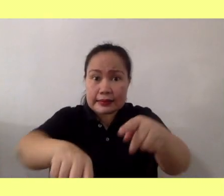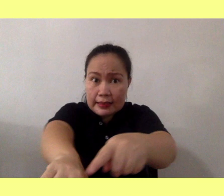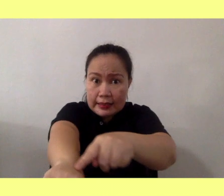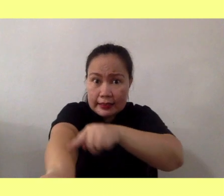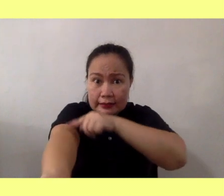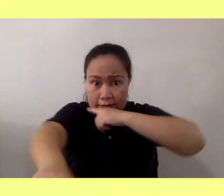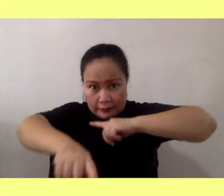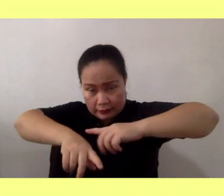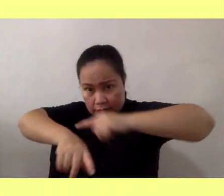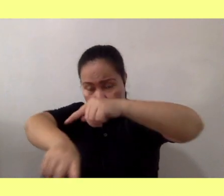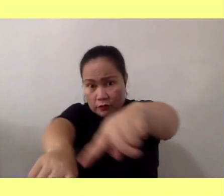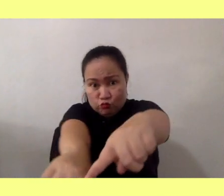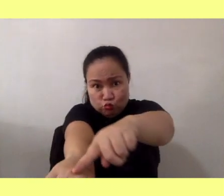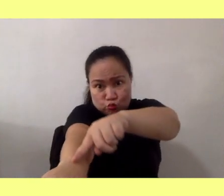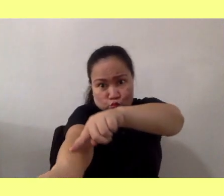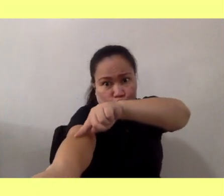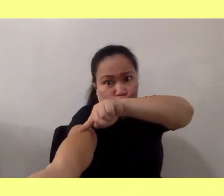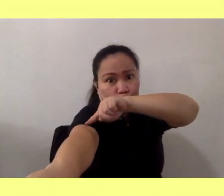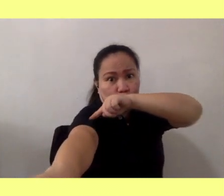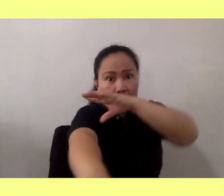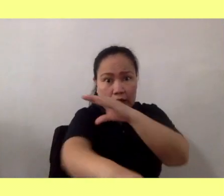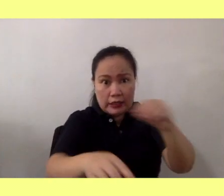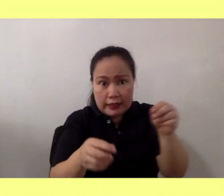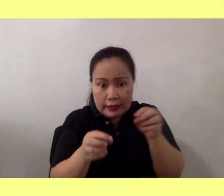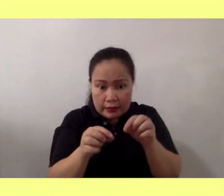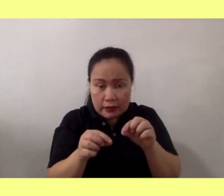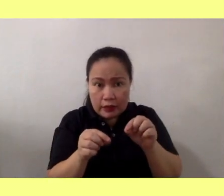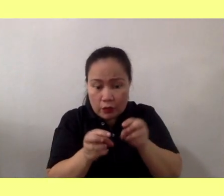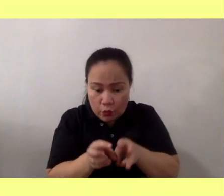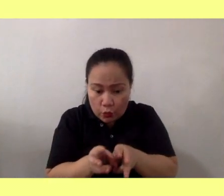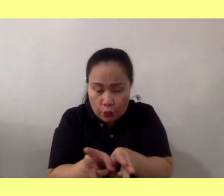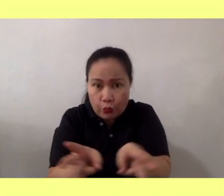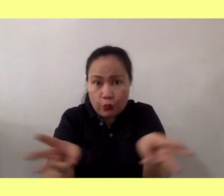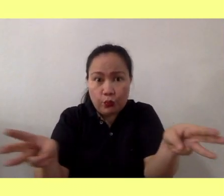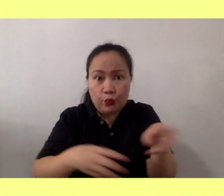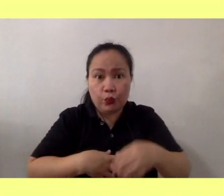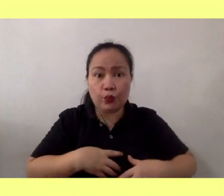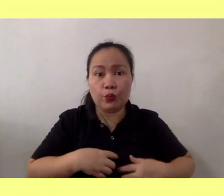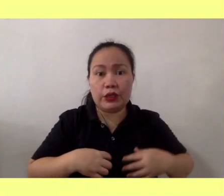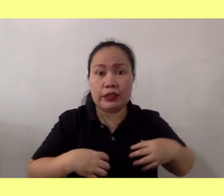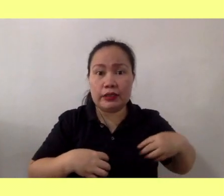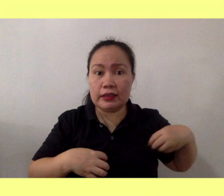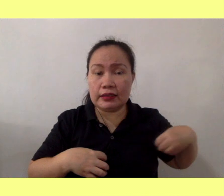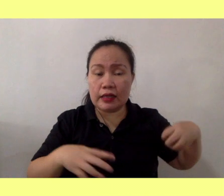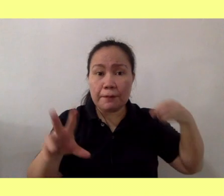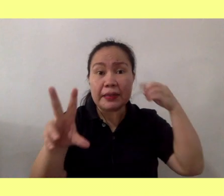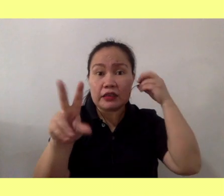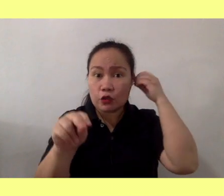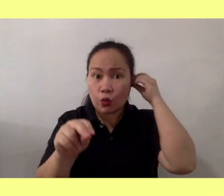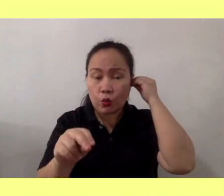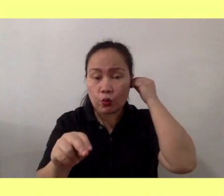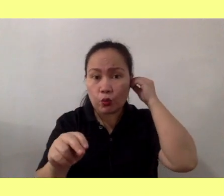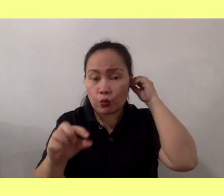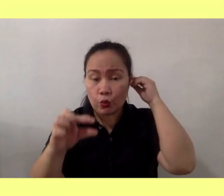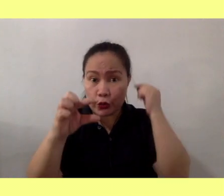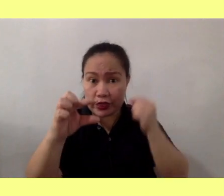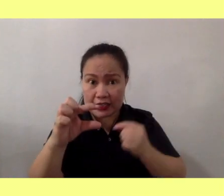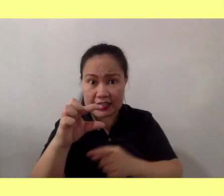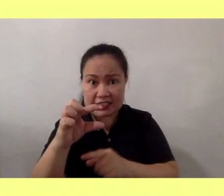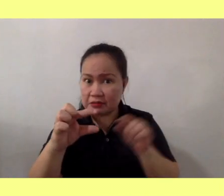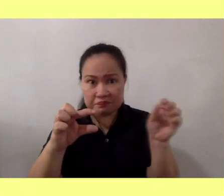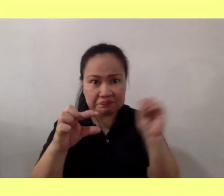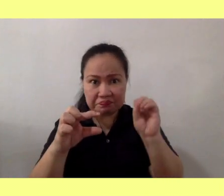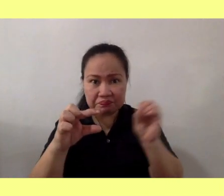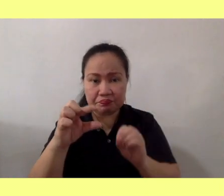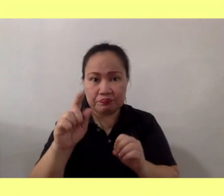no thickness. So, again, it extends infinitely along its width and length. So,